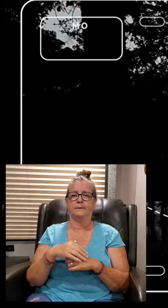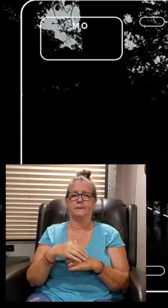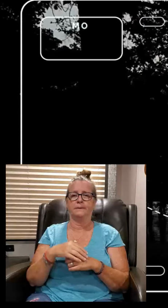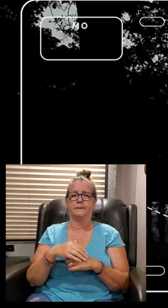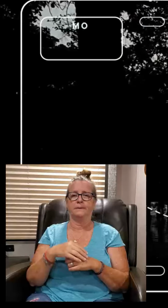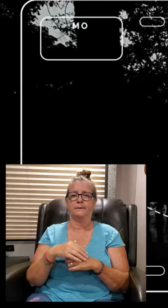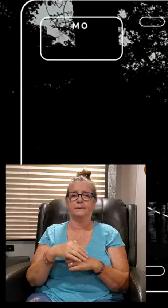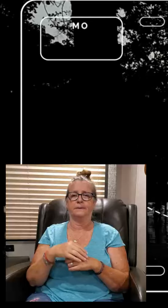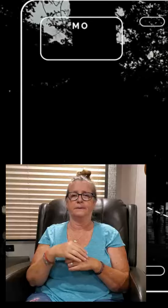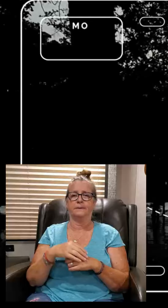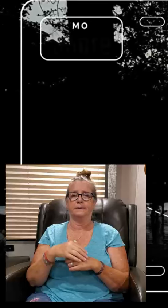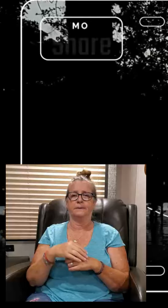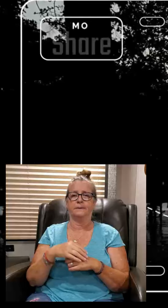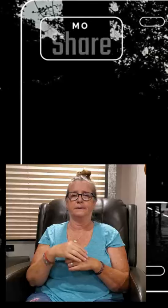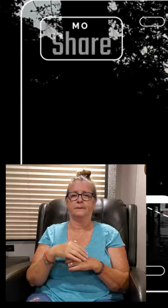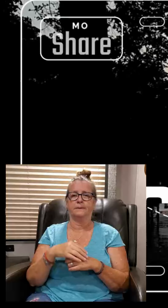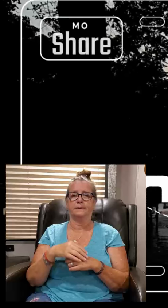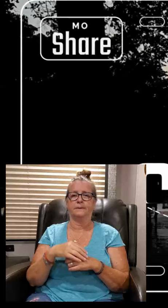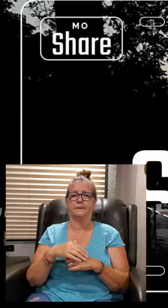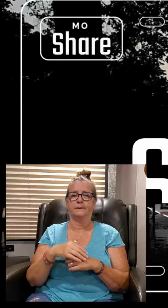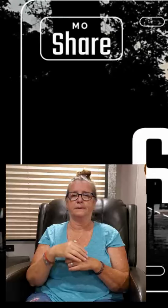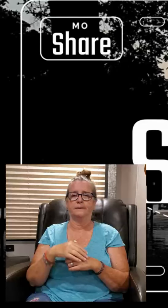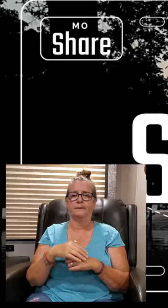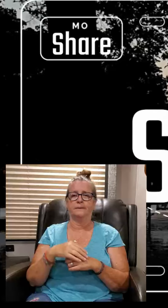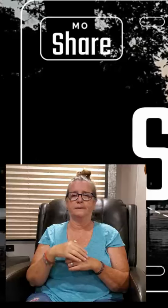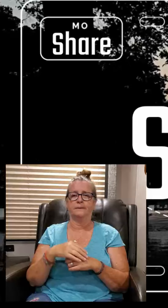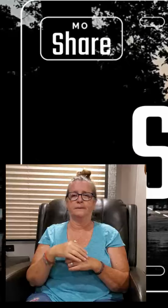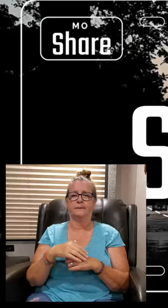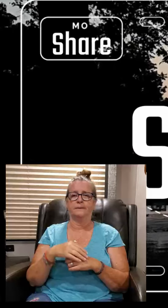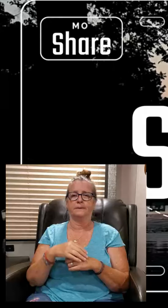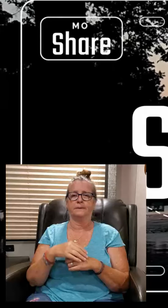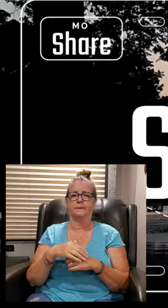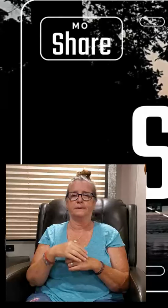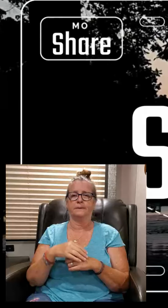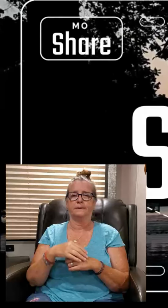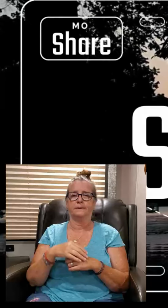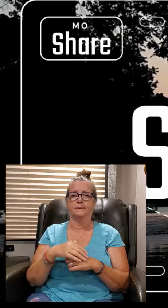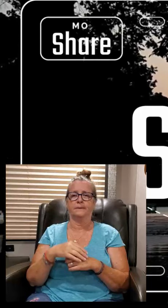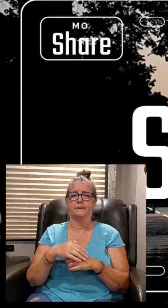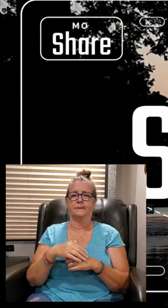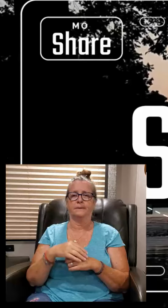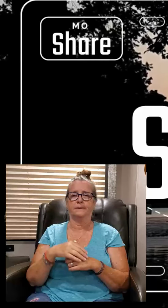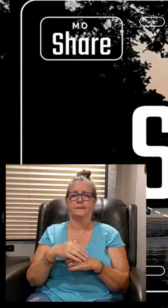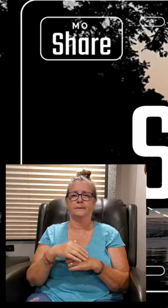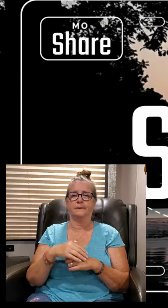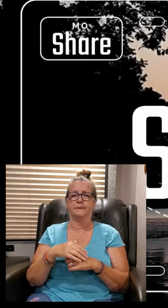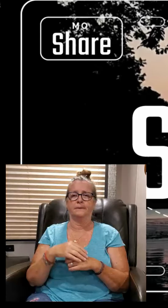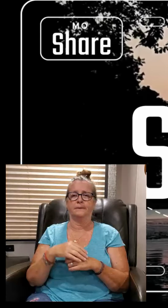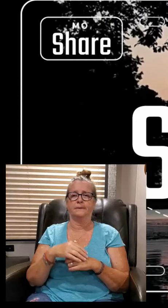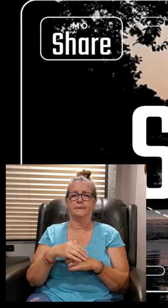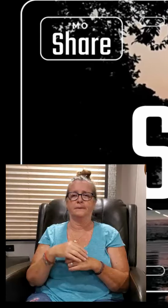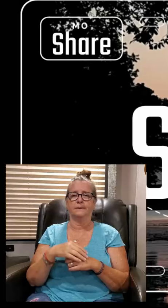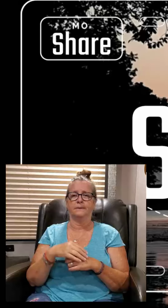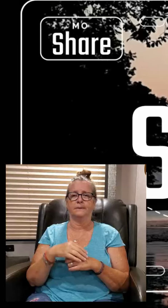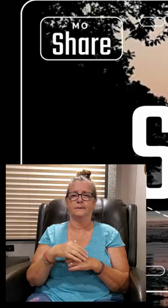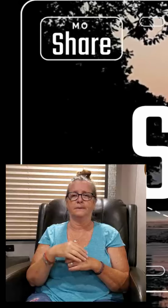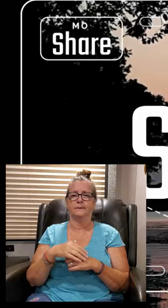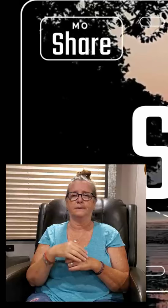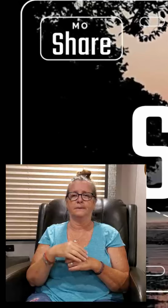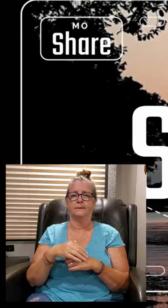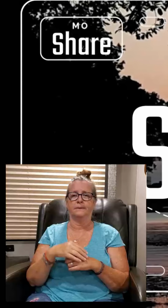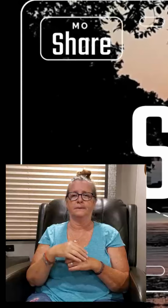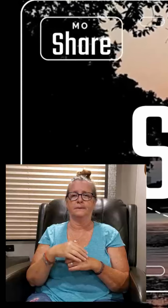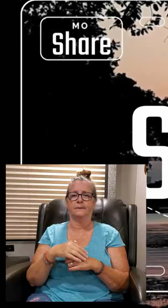Hey, if you like our videos, don't forget to subscribe. Like, share, and click the bell so you get notified next time we make a